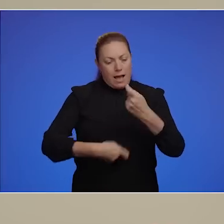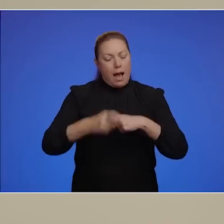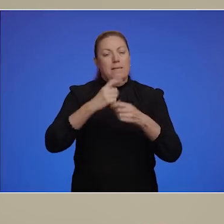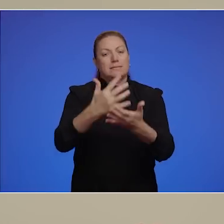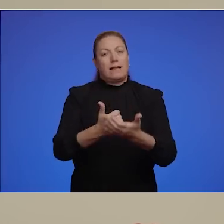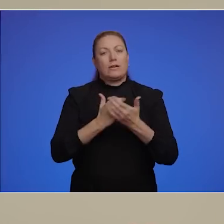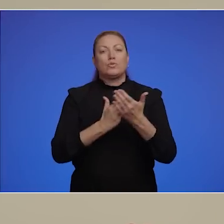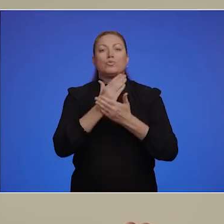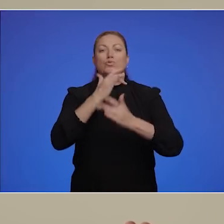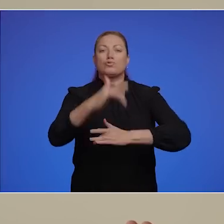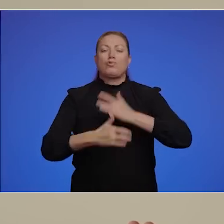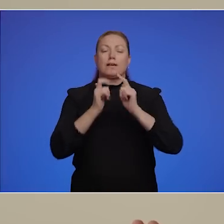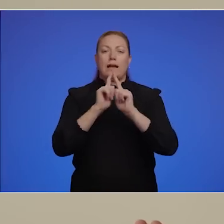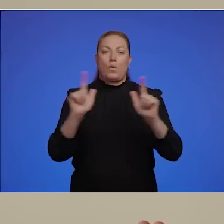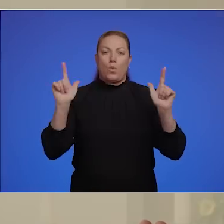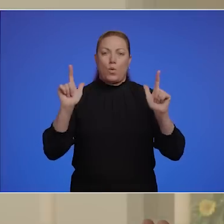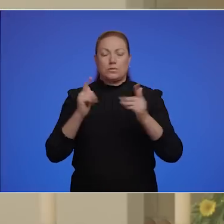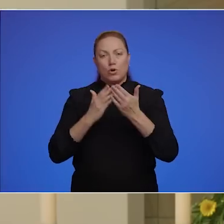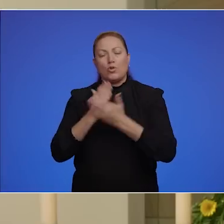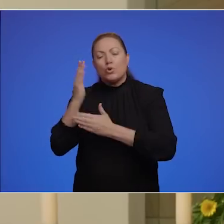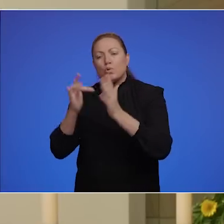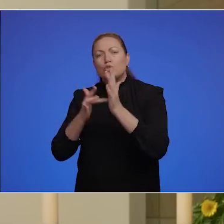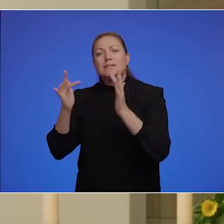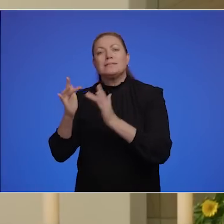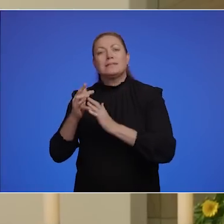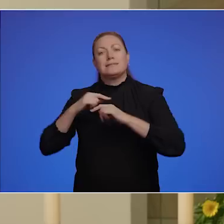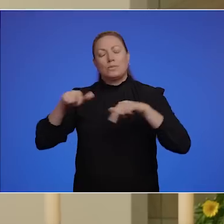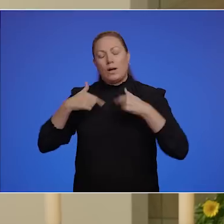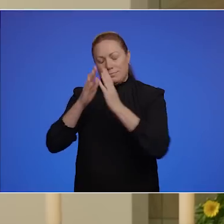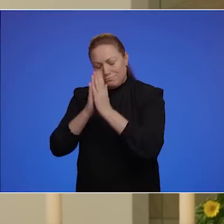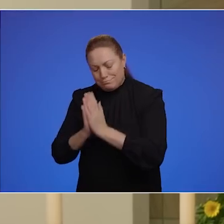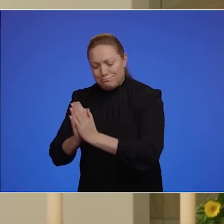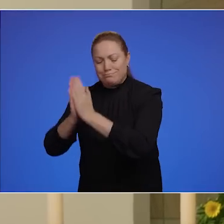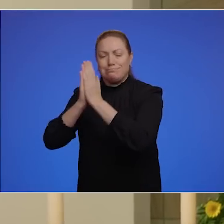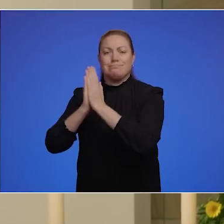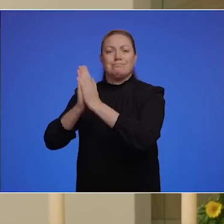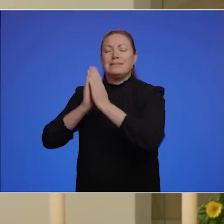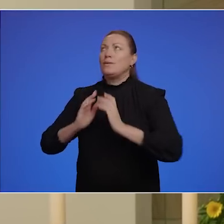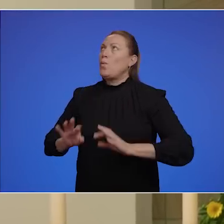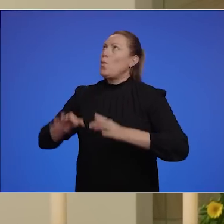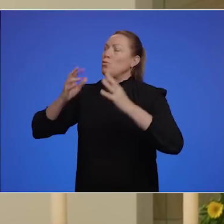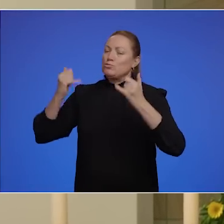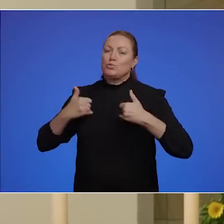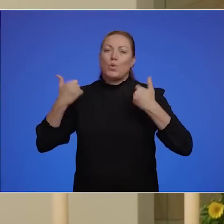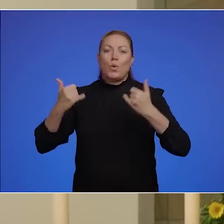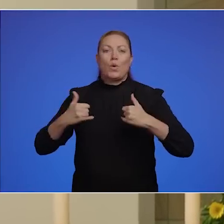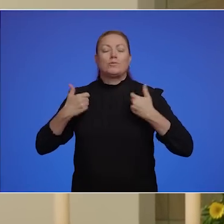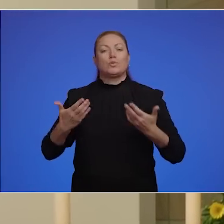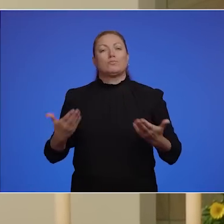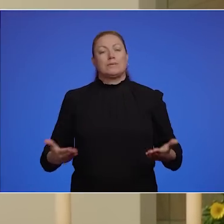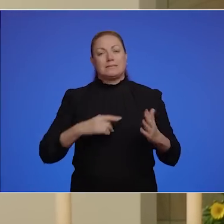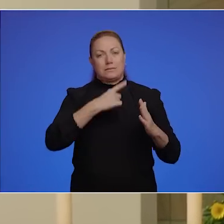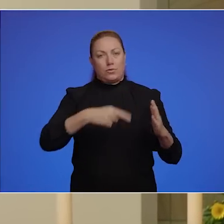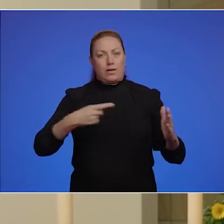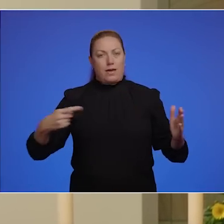of our salvation through Christ our Lord. Through him the host of angels adores your majesty and rejoices in your presence